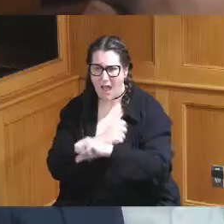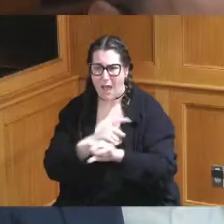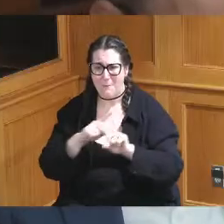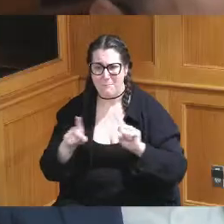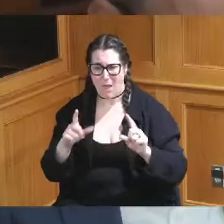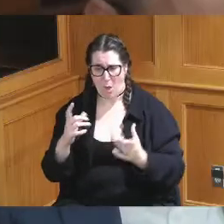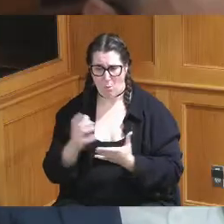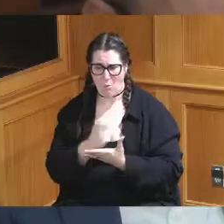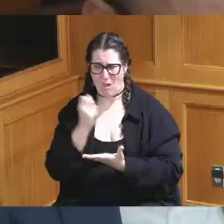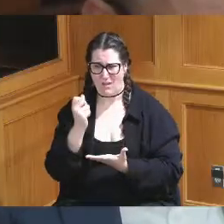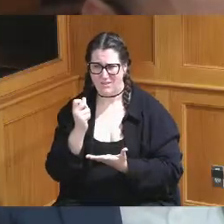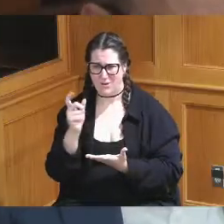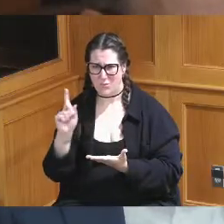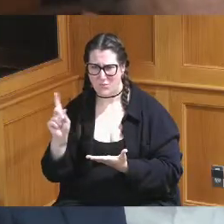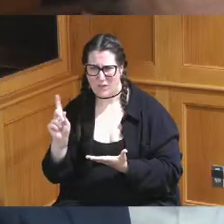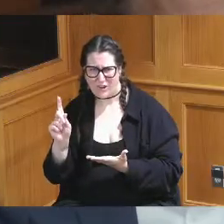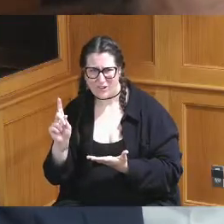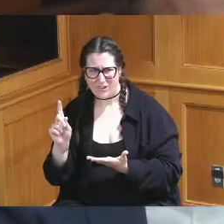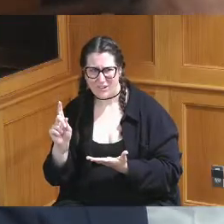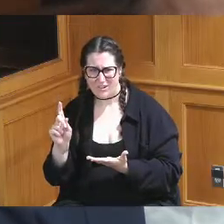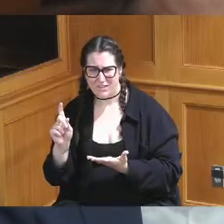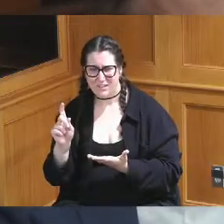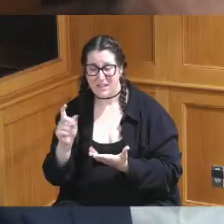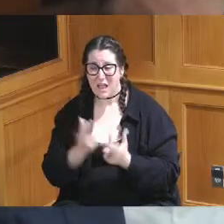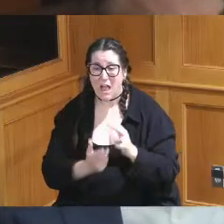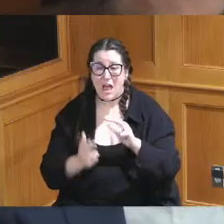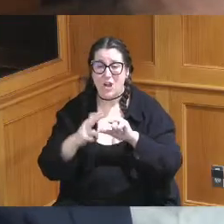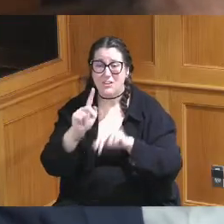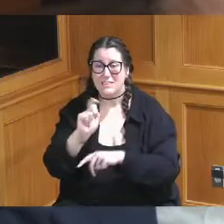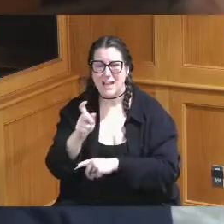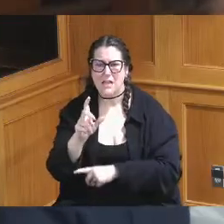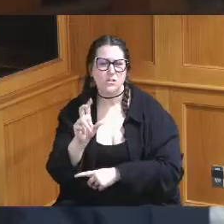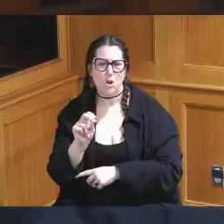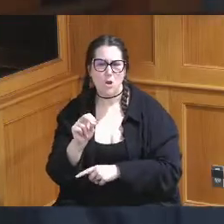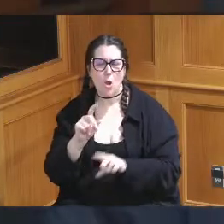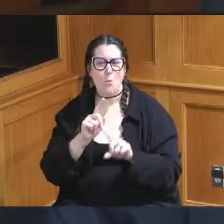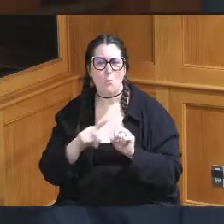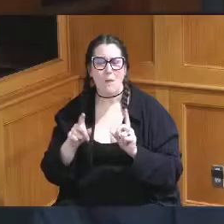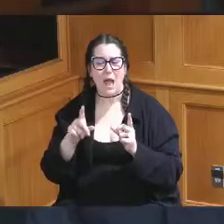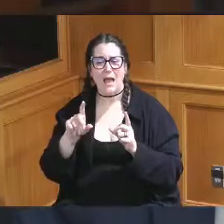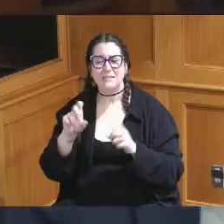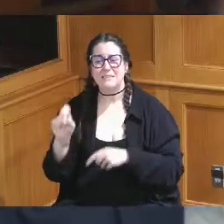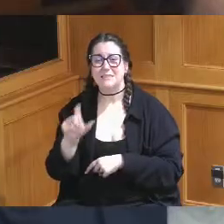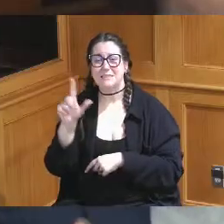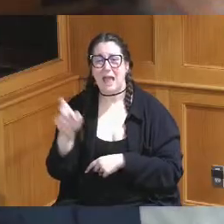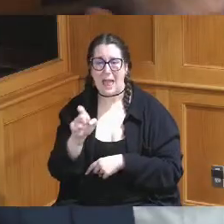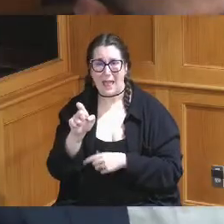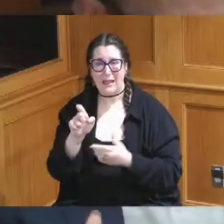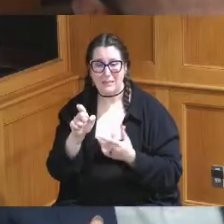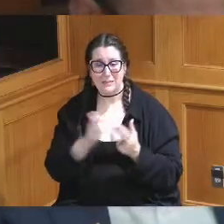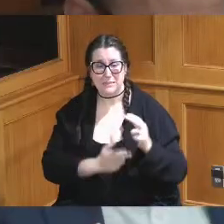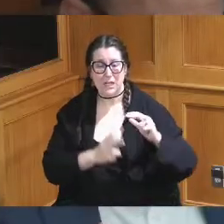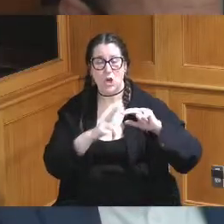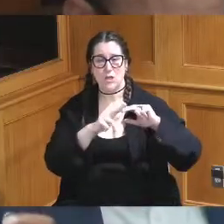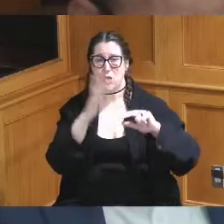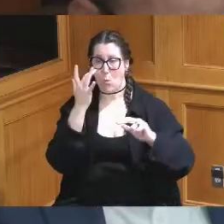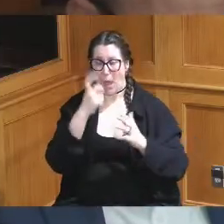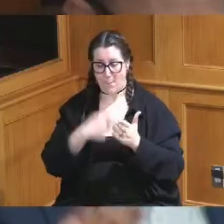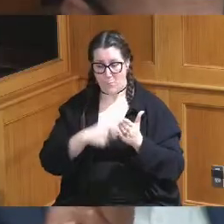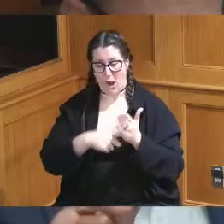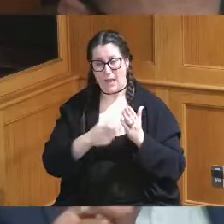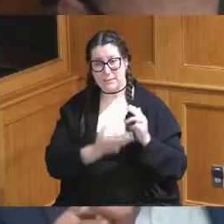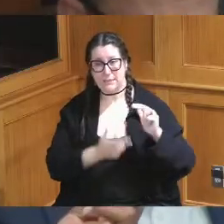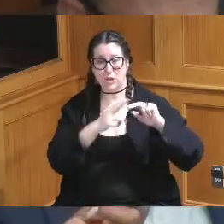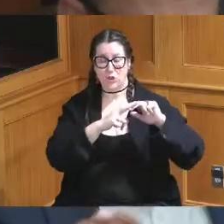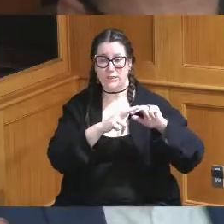all of them. No, we're not raising taxes, but guess what? The sales is going up because prices are going up. We get a